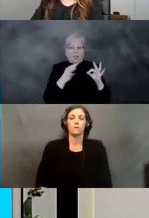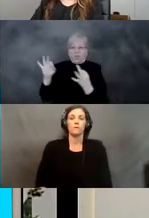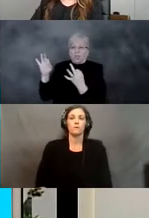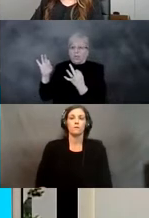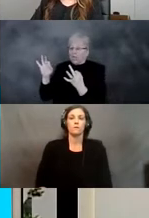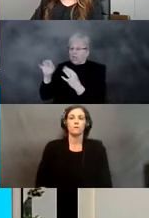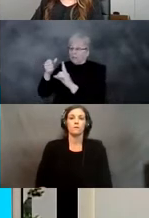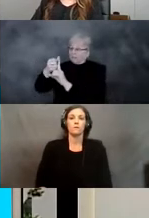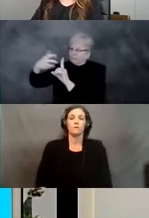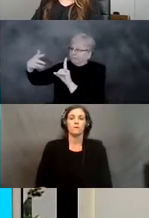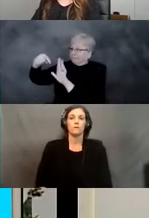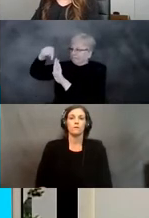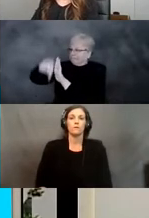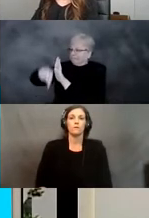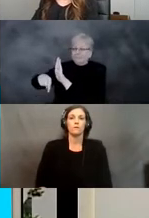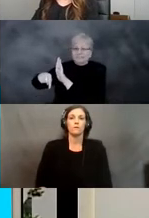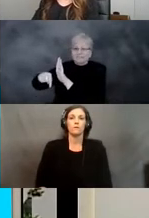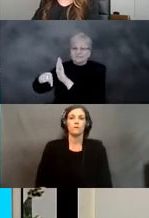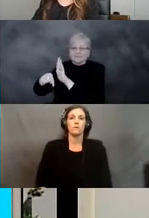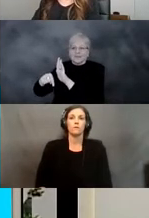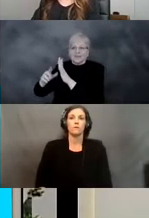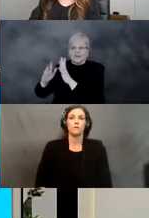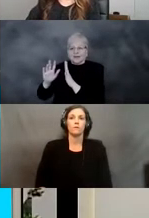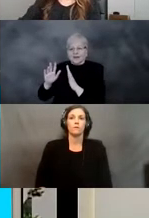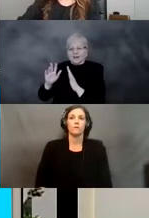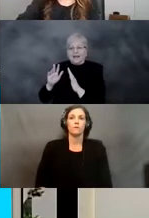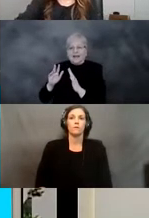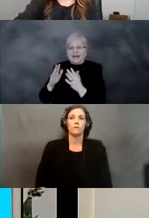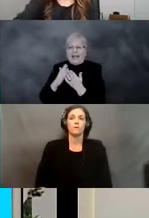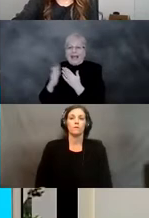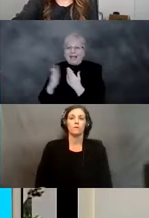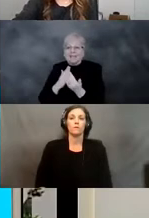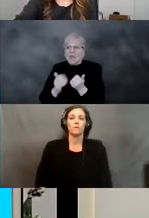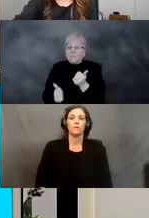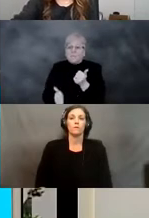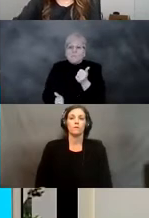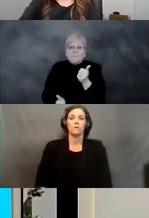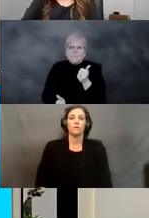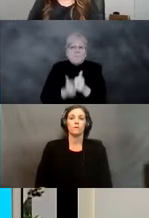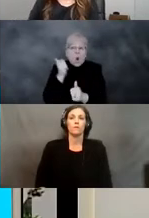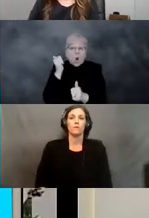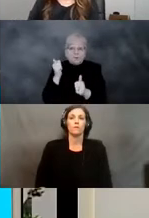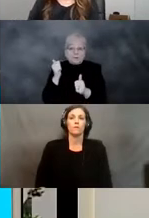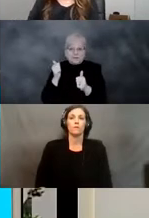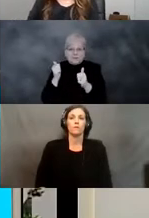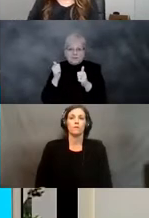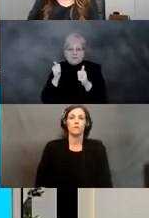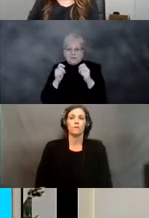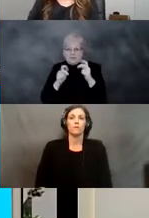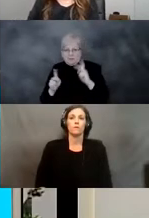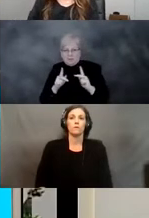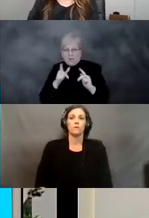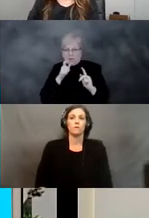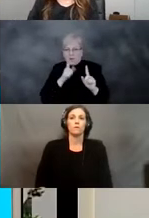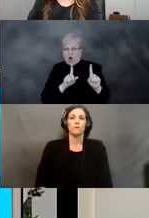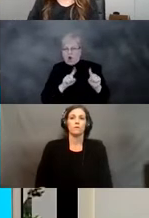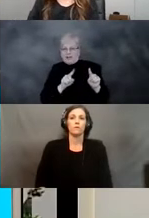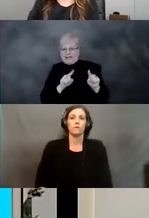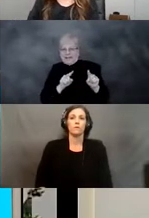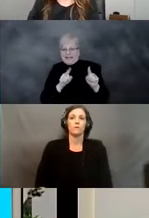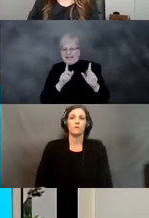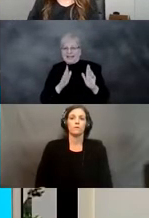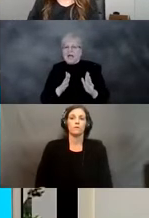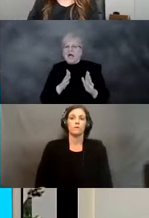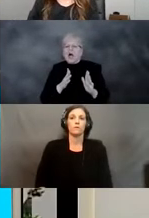so that even though most persons who are attending may also be